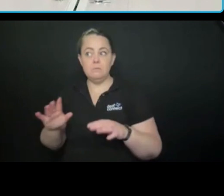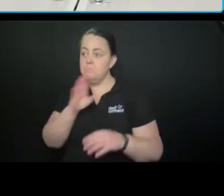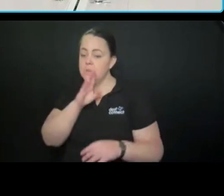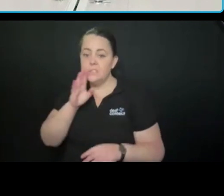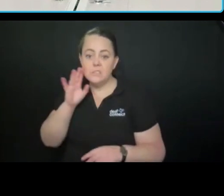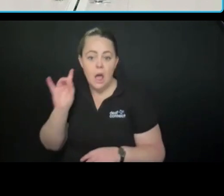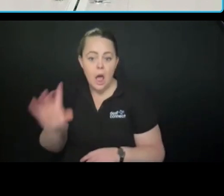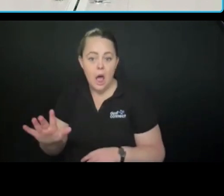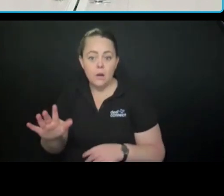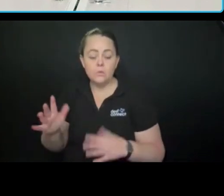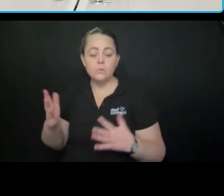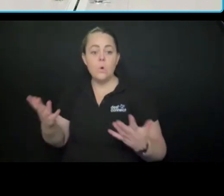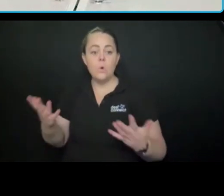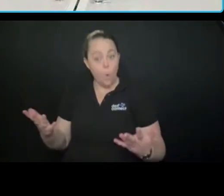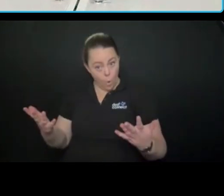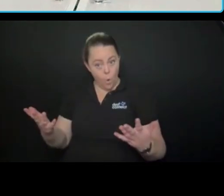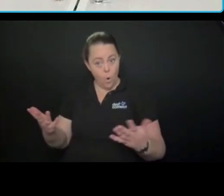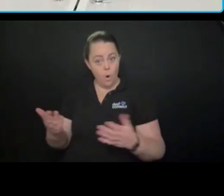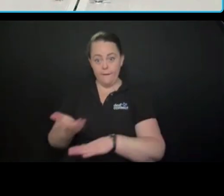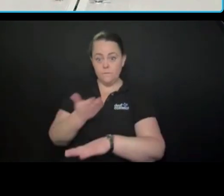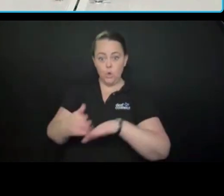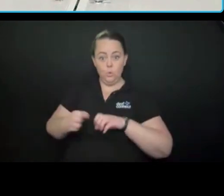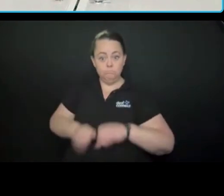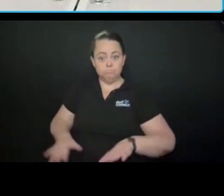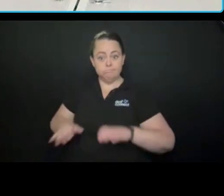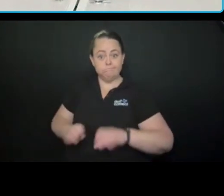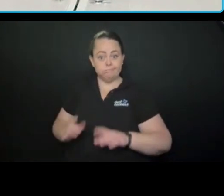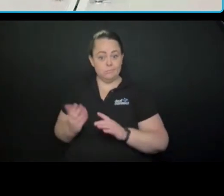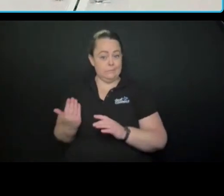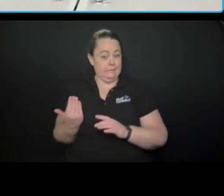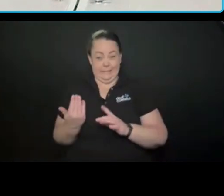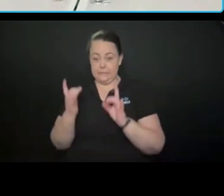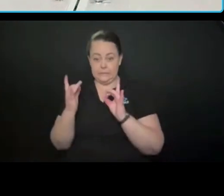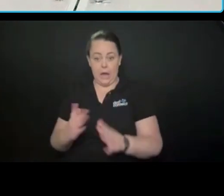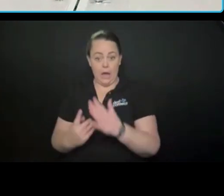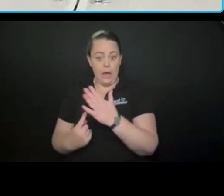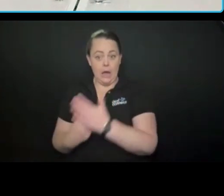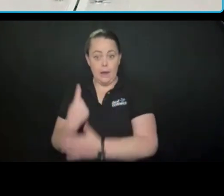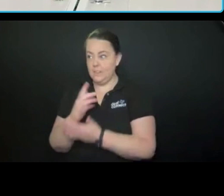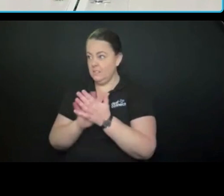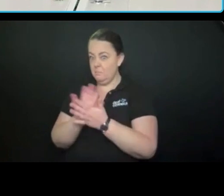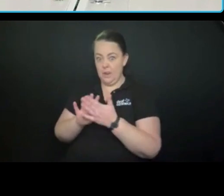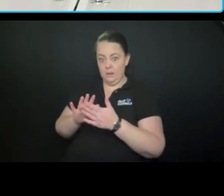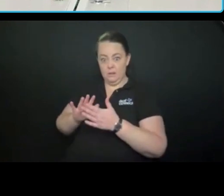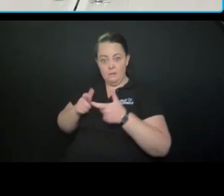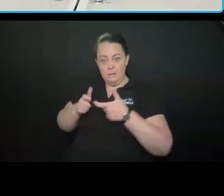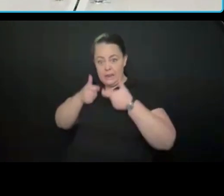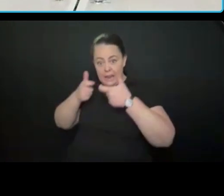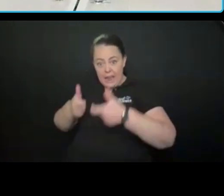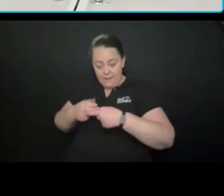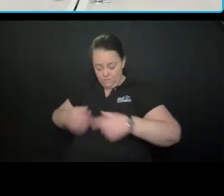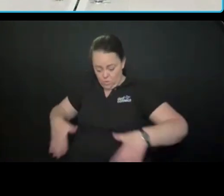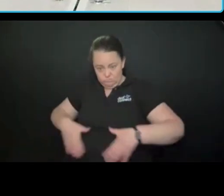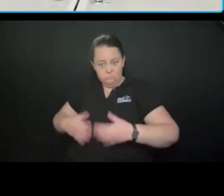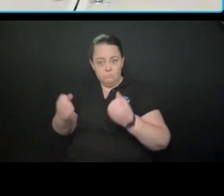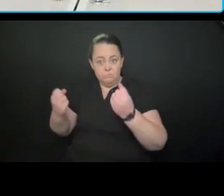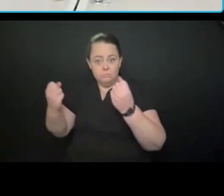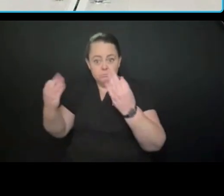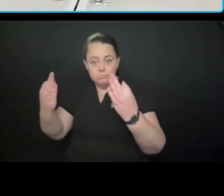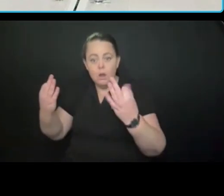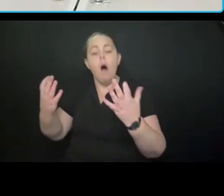have incontinence. So again, really important to highlight that this is about people who experience